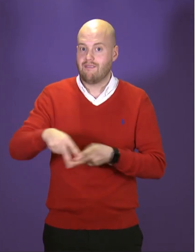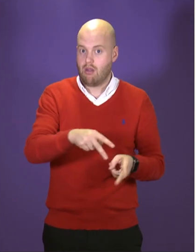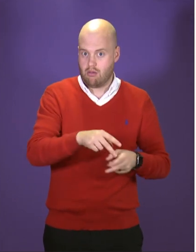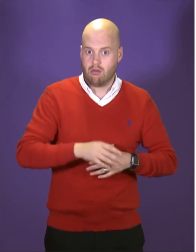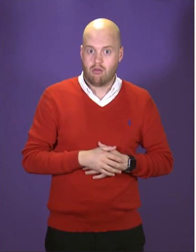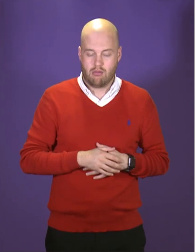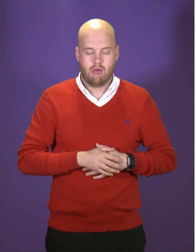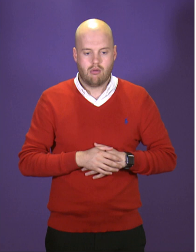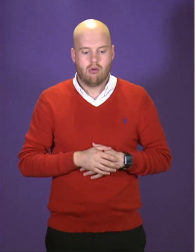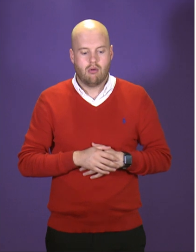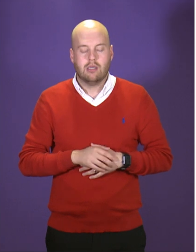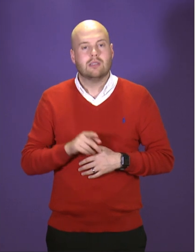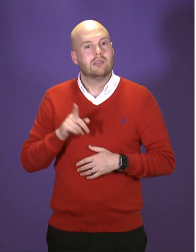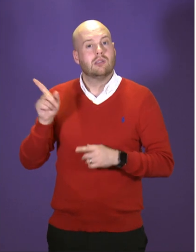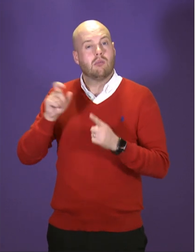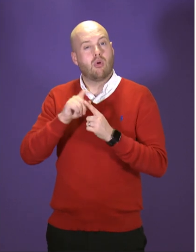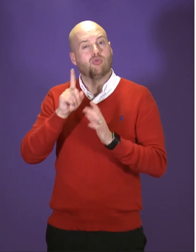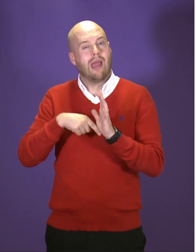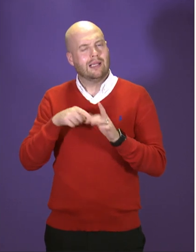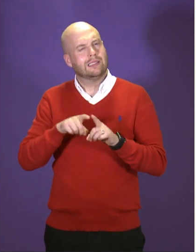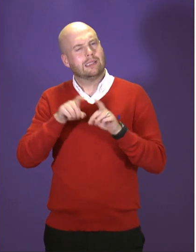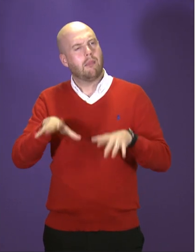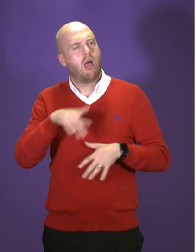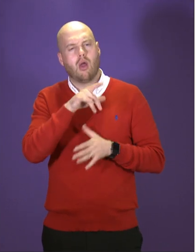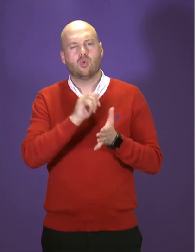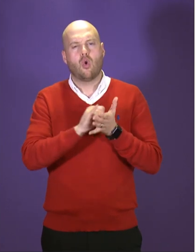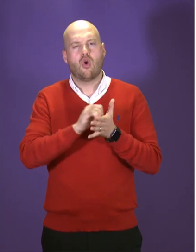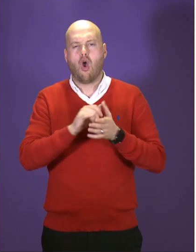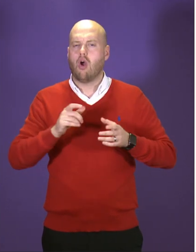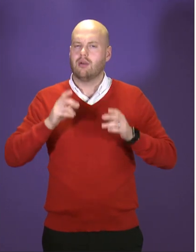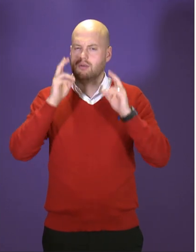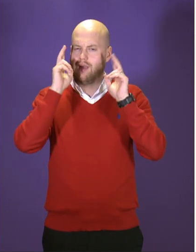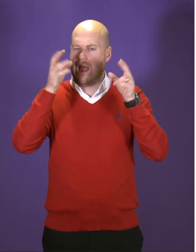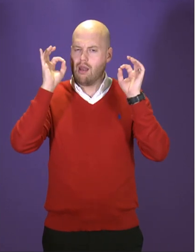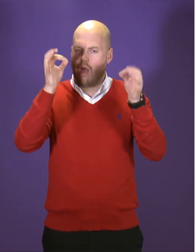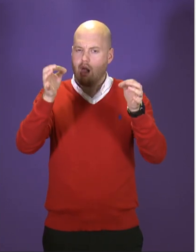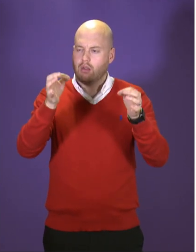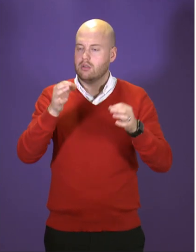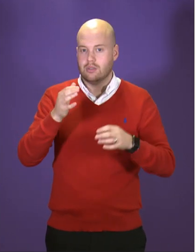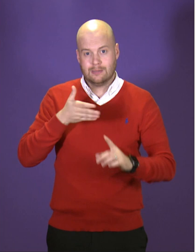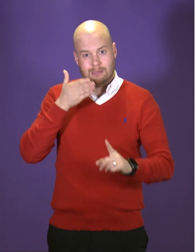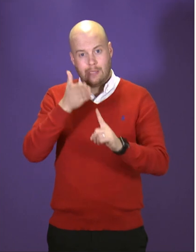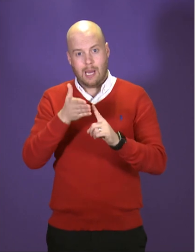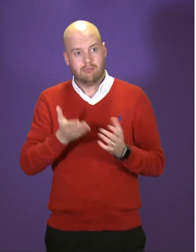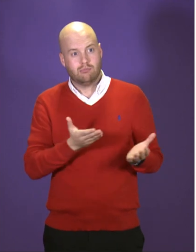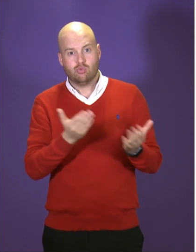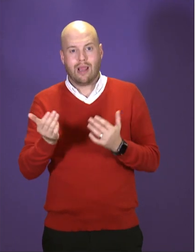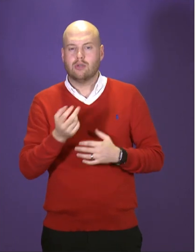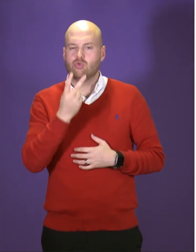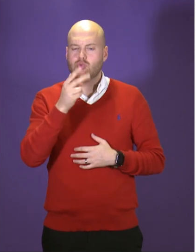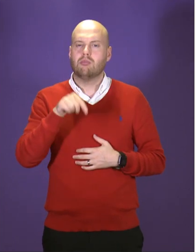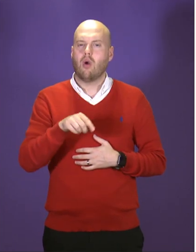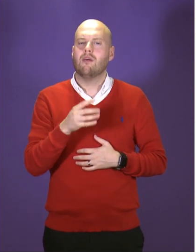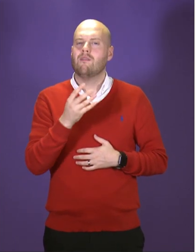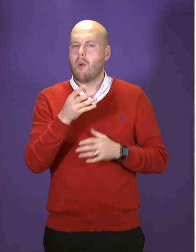was a project rather like the High Line that was predicted to attract 1.25 million people to this newly created